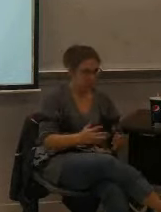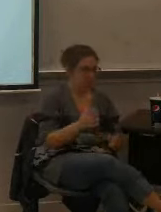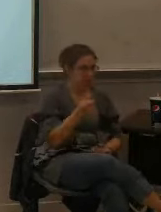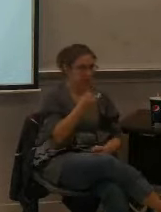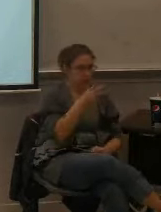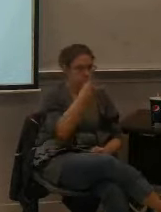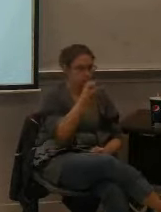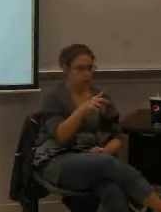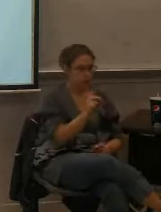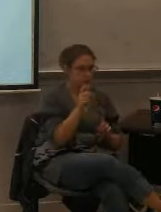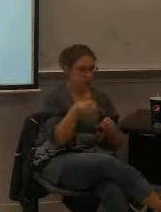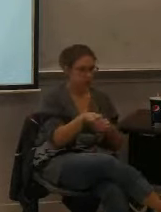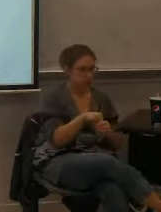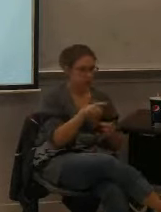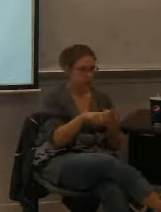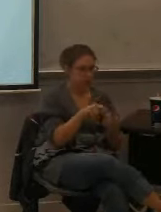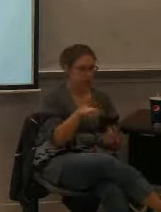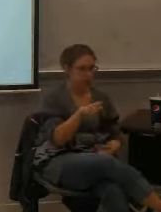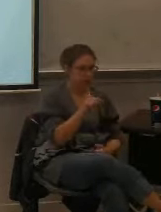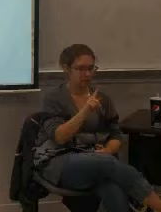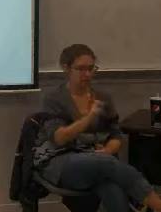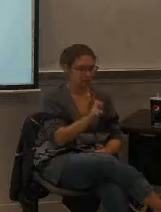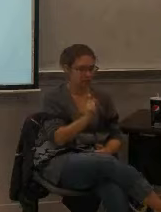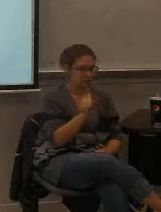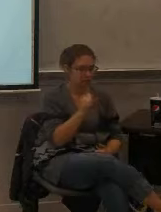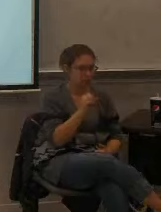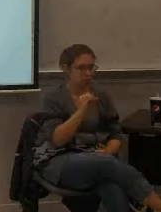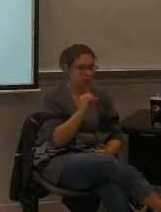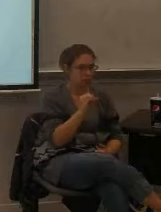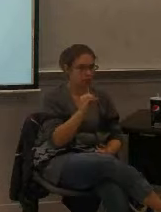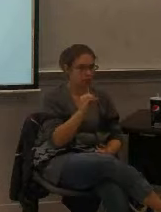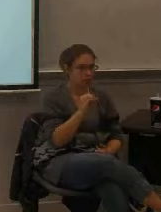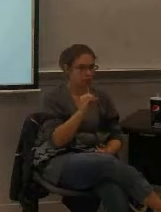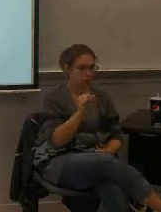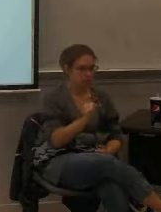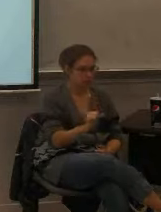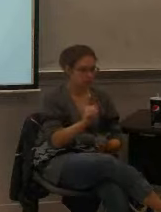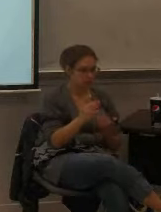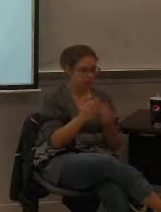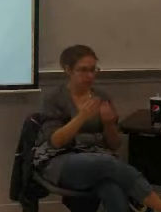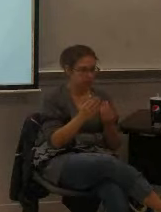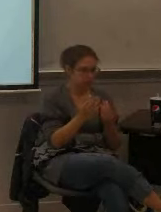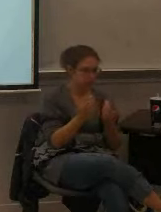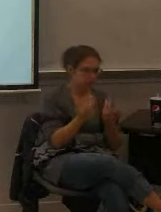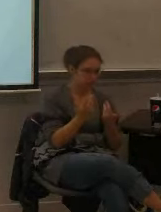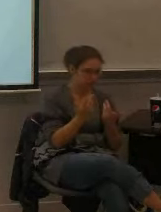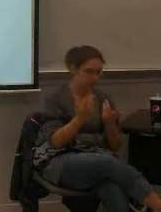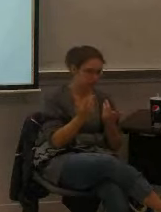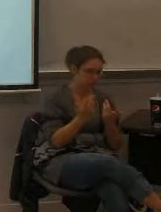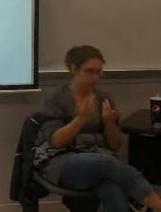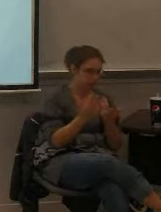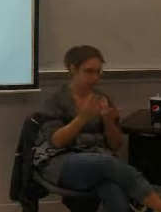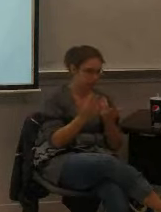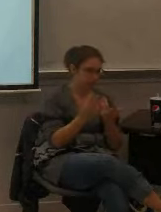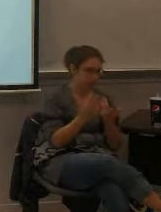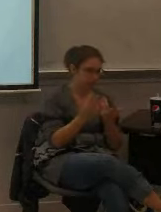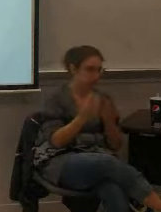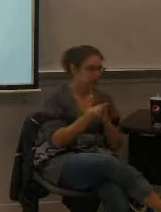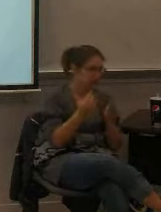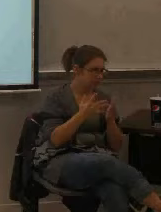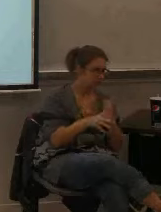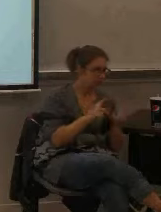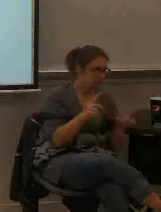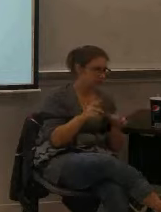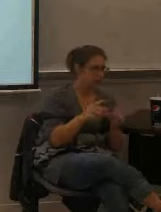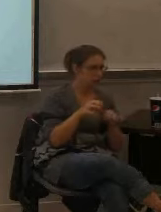bit of watershed coming into this lake. So they just could easily, well, it costs money to pump the sewage out, but they